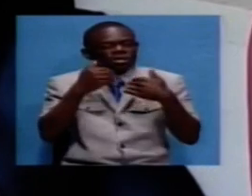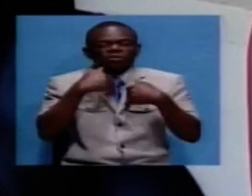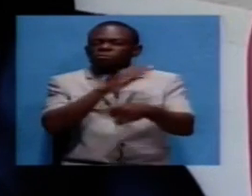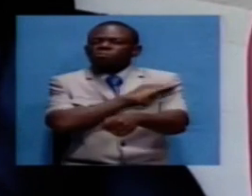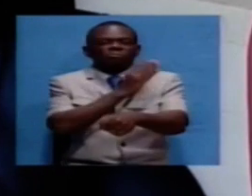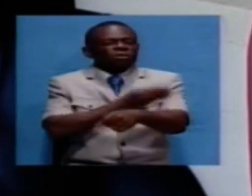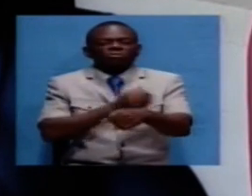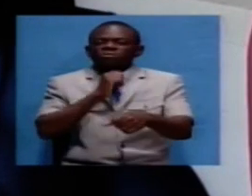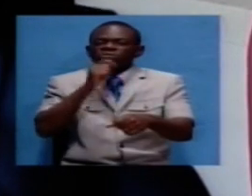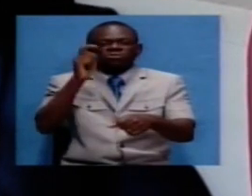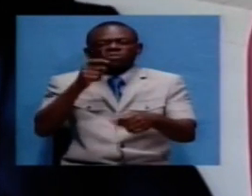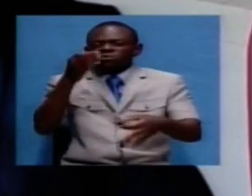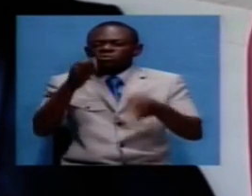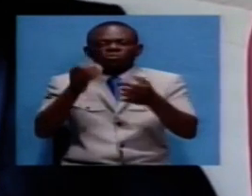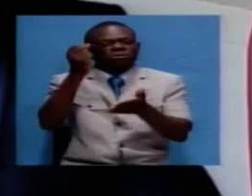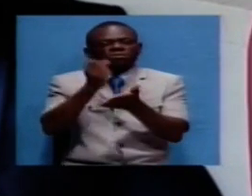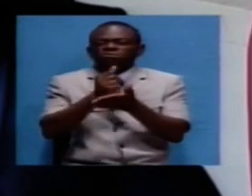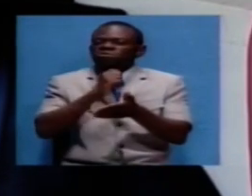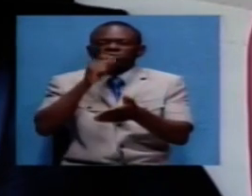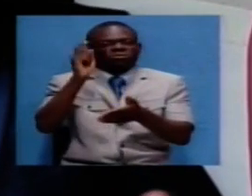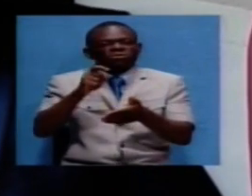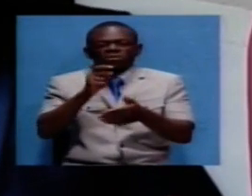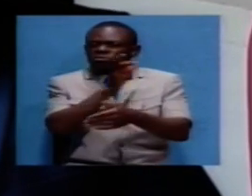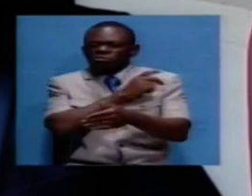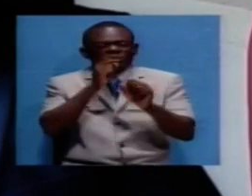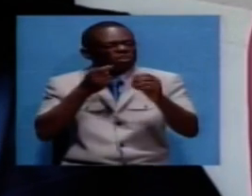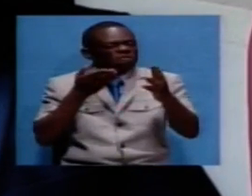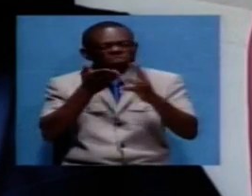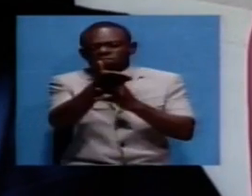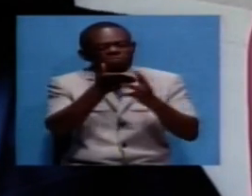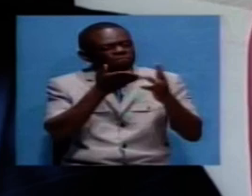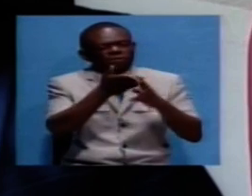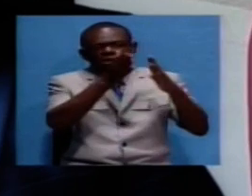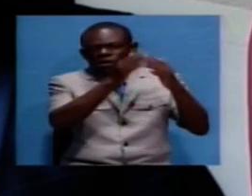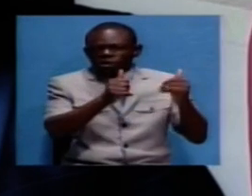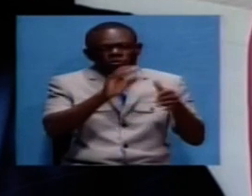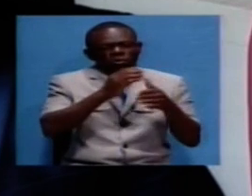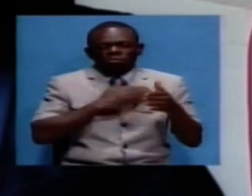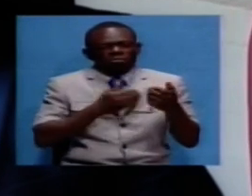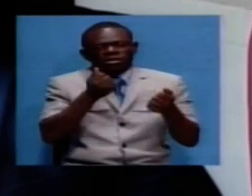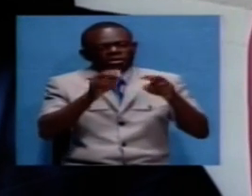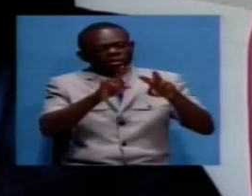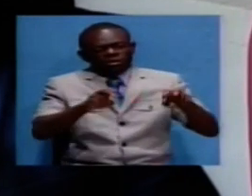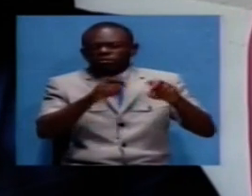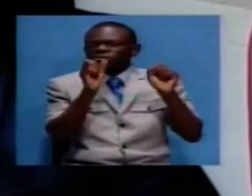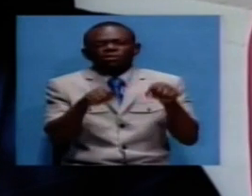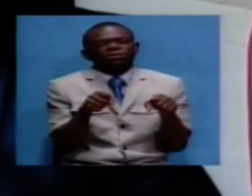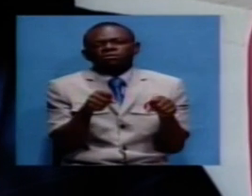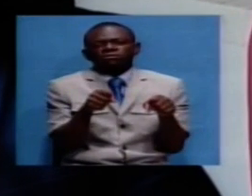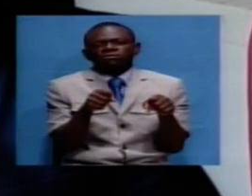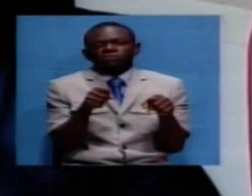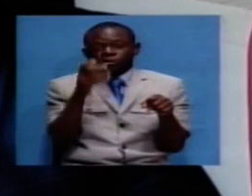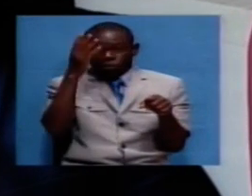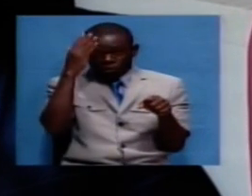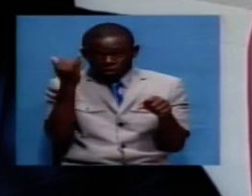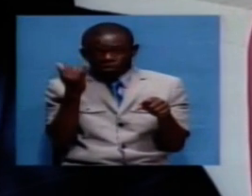this has been stated as a result of what has been happening, so to say. These unexplained fires,